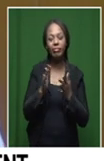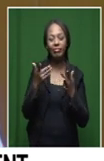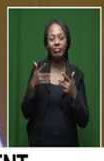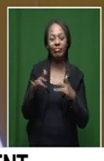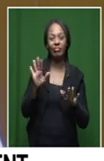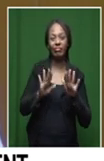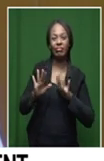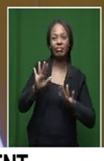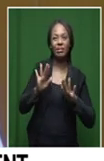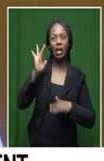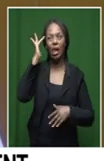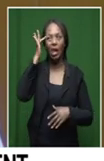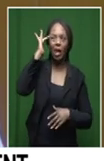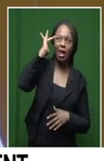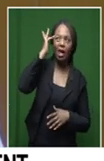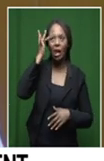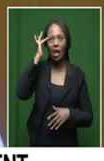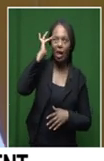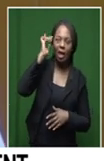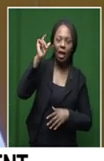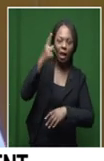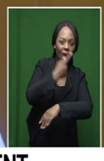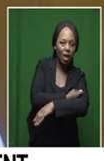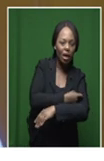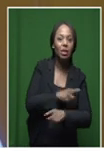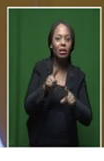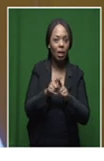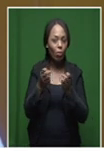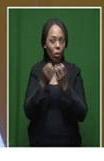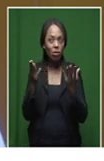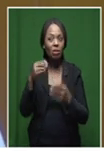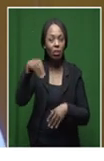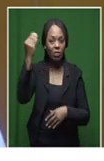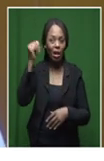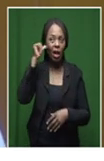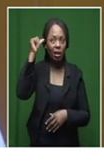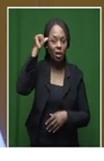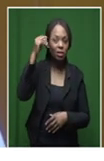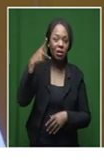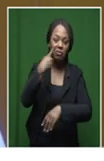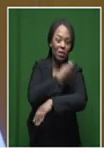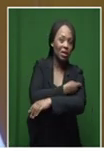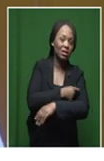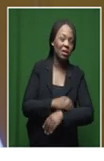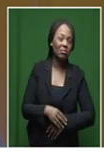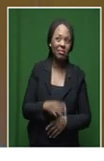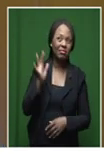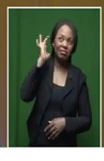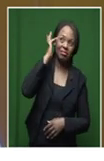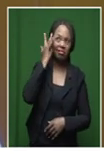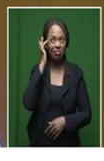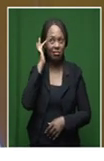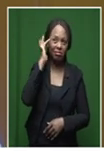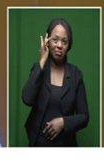and that many adults are not yet vaccinated. And may not